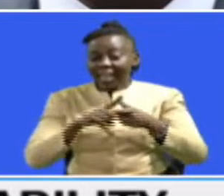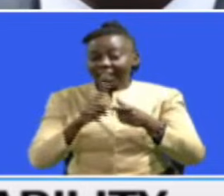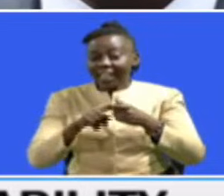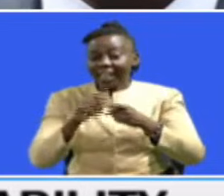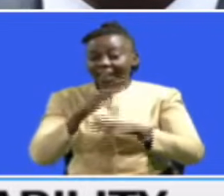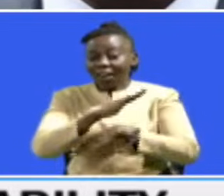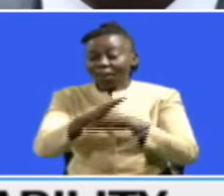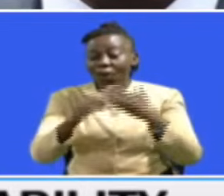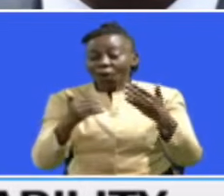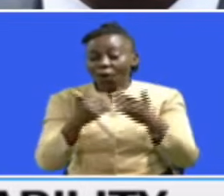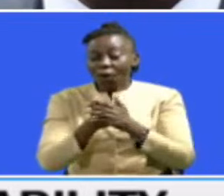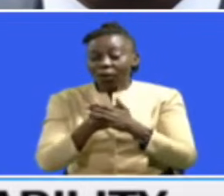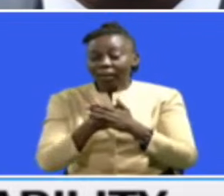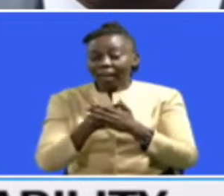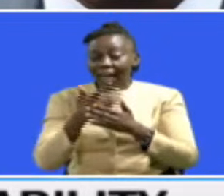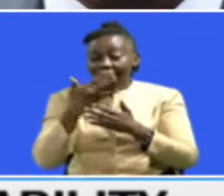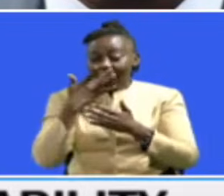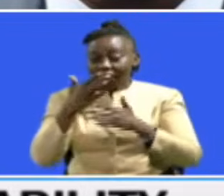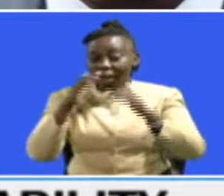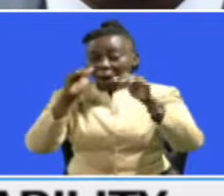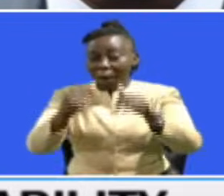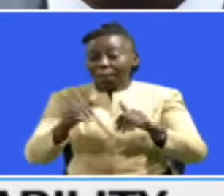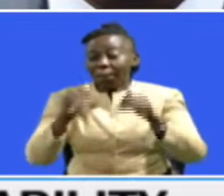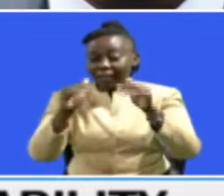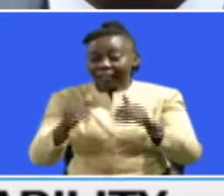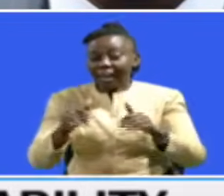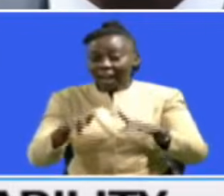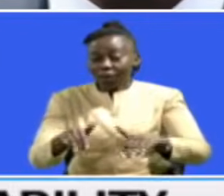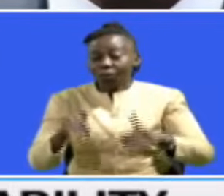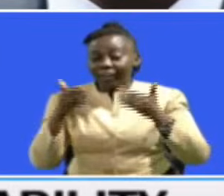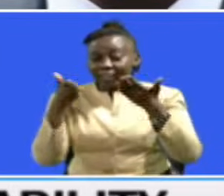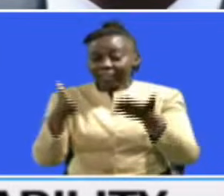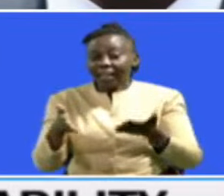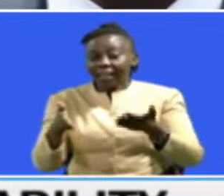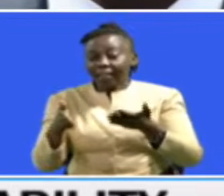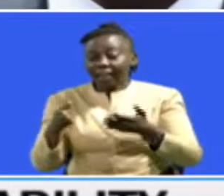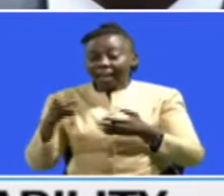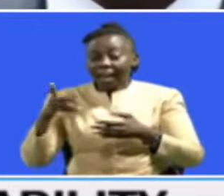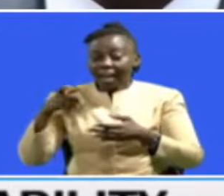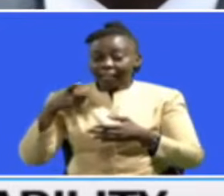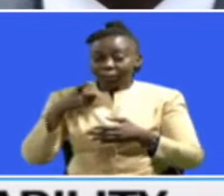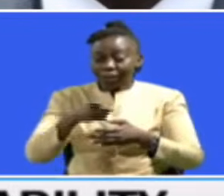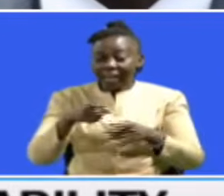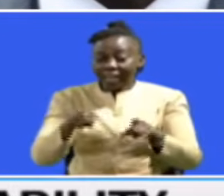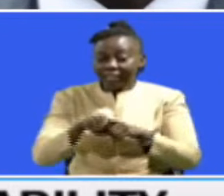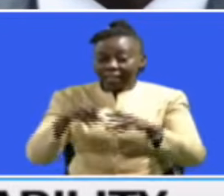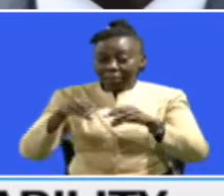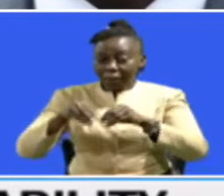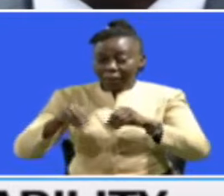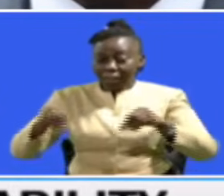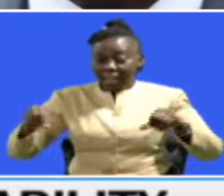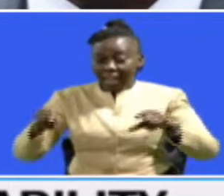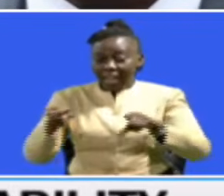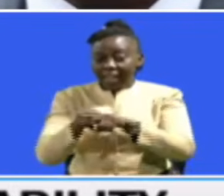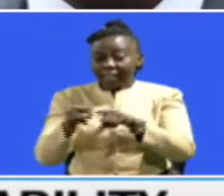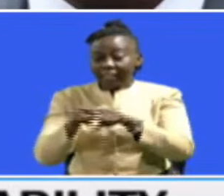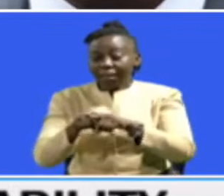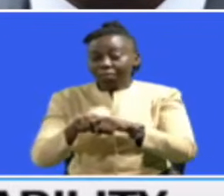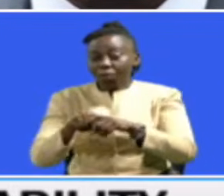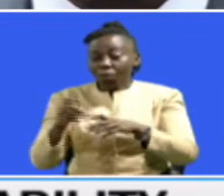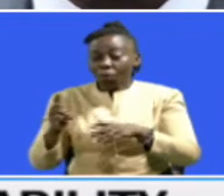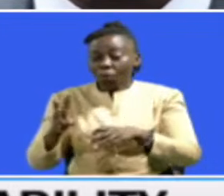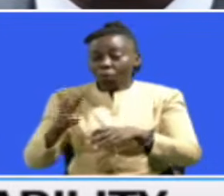the horticultural practices in that farm, including weeding, spraying, fertilization, as well as